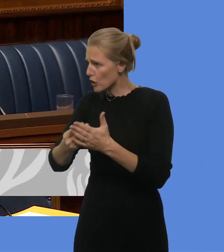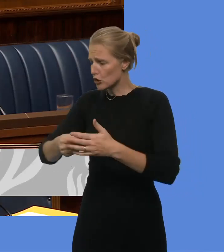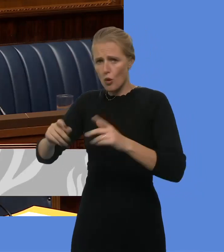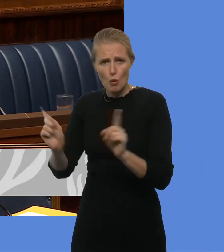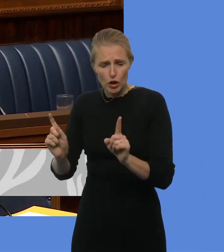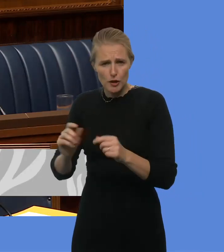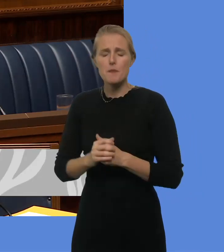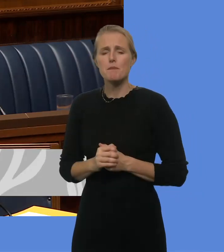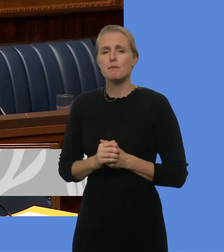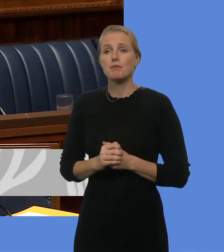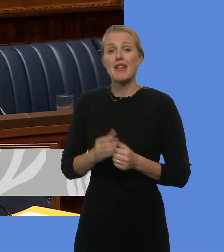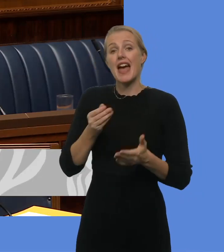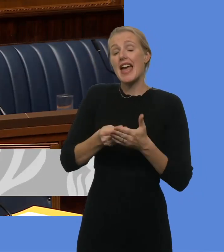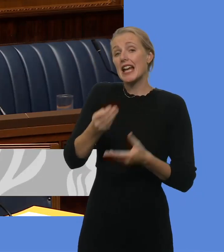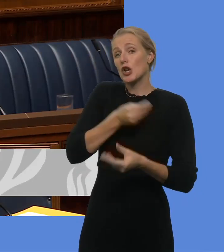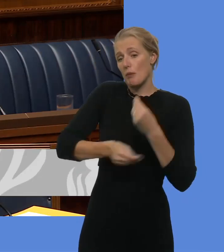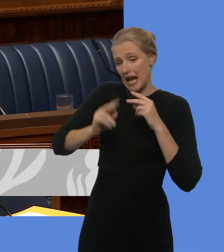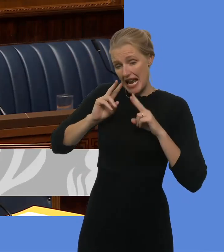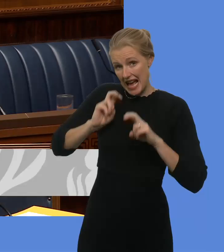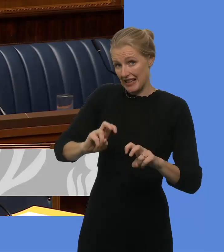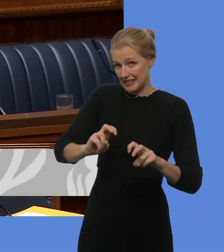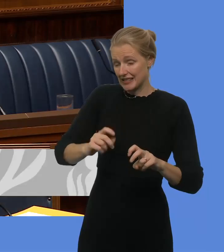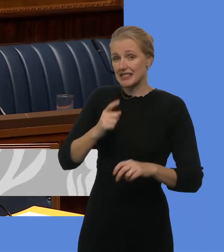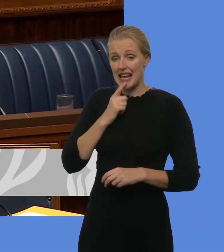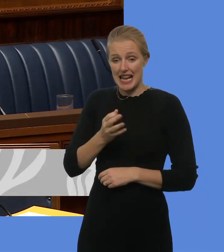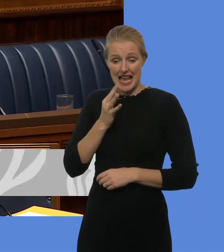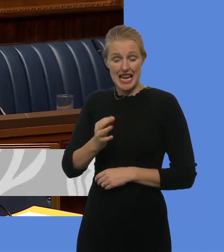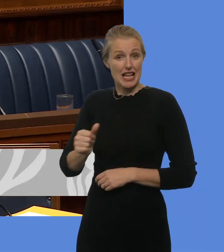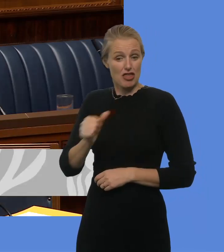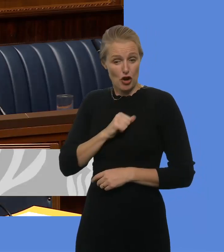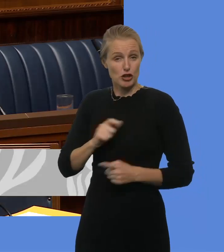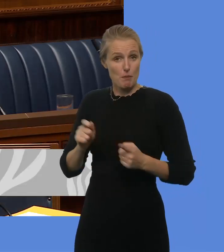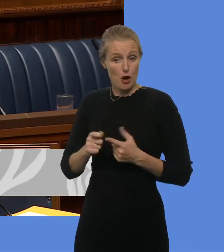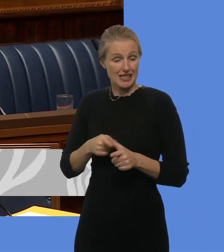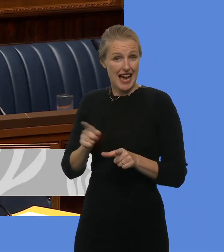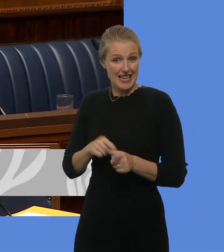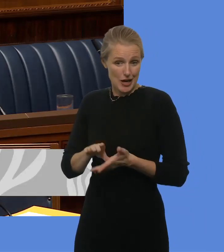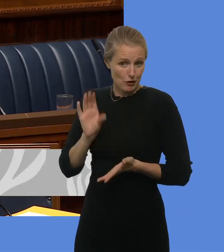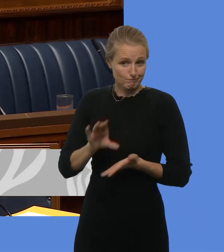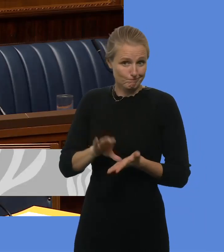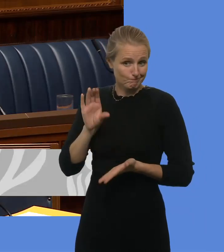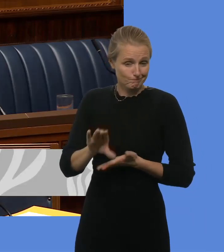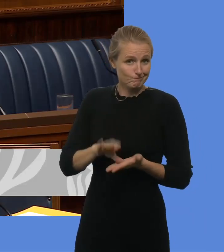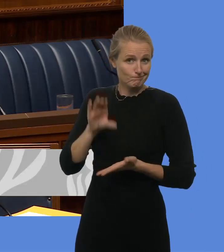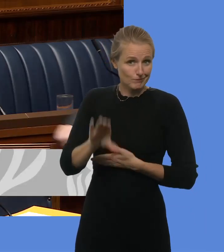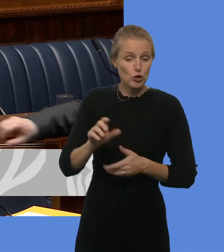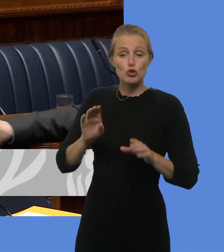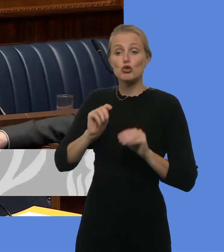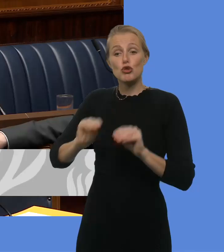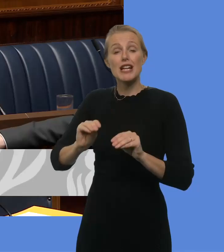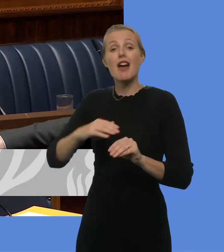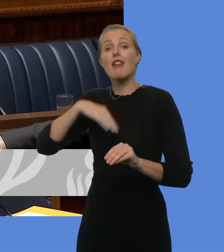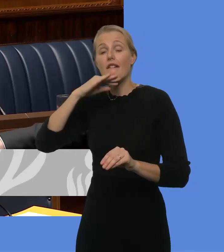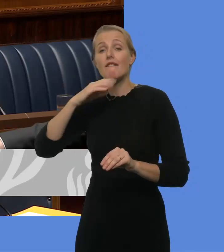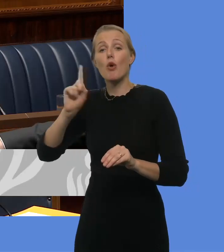Economic analysis has shown that an investment of £80,000 per year for the next 10 years is needed to train the required number of auditory verbal